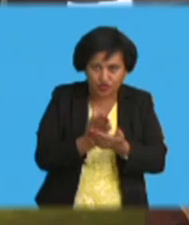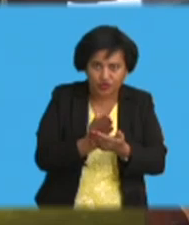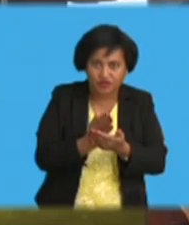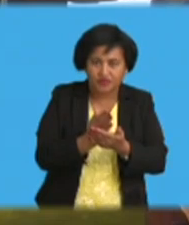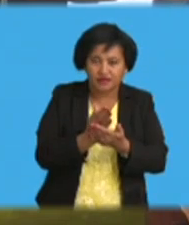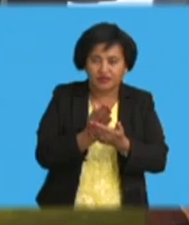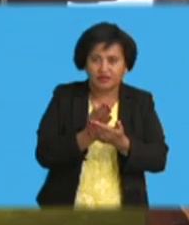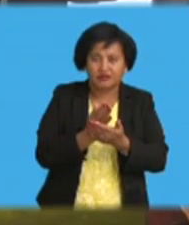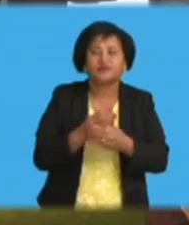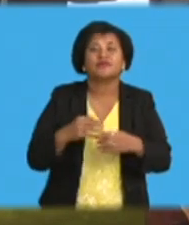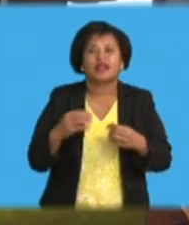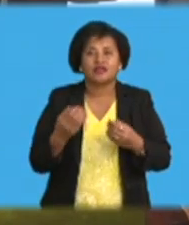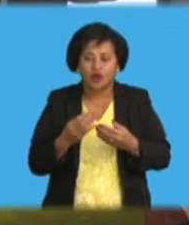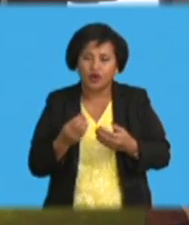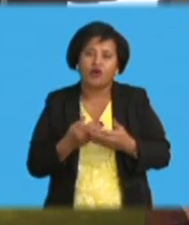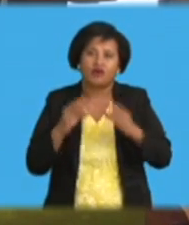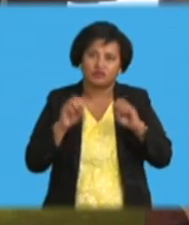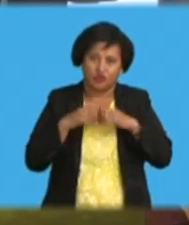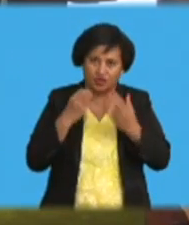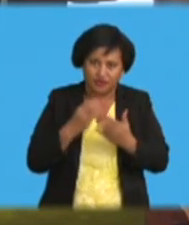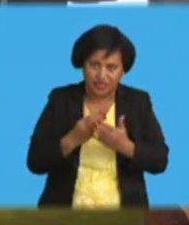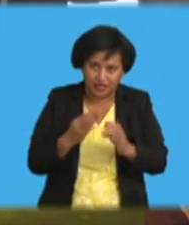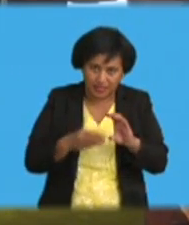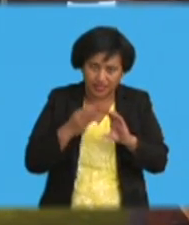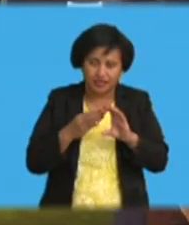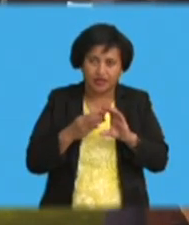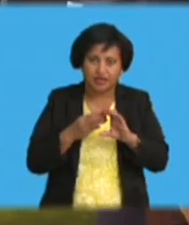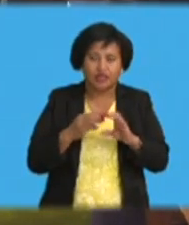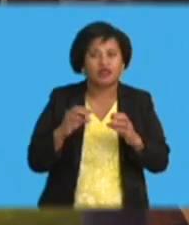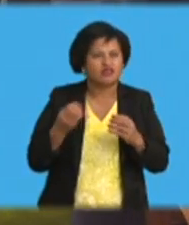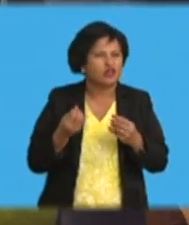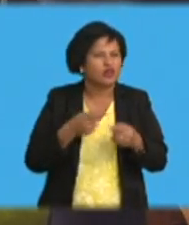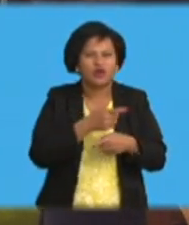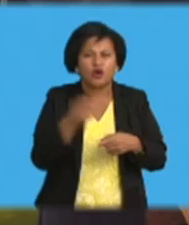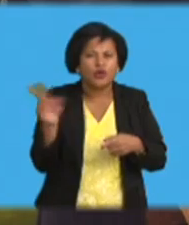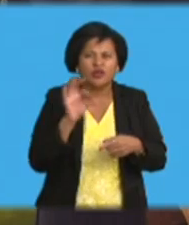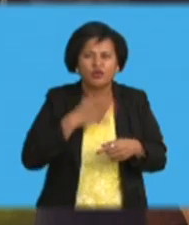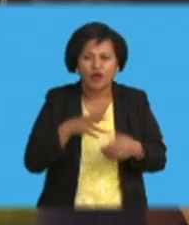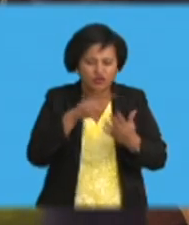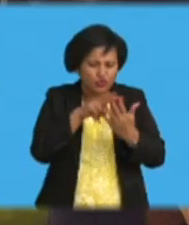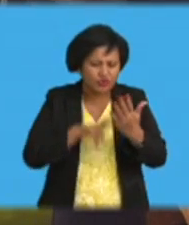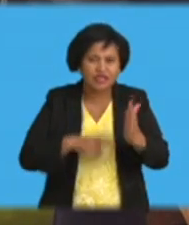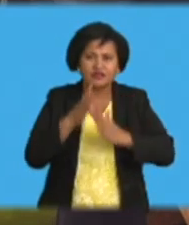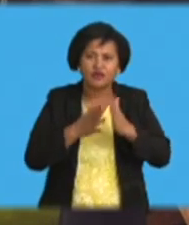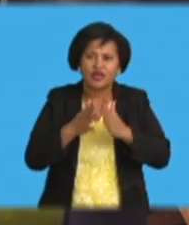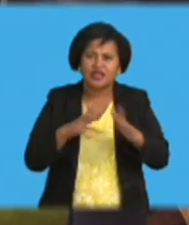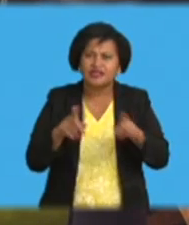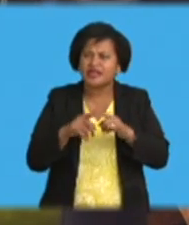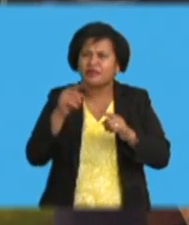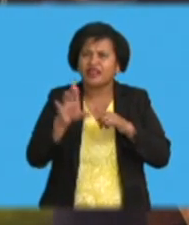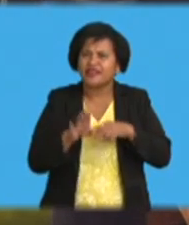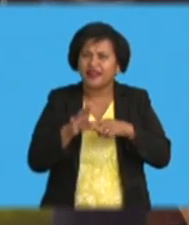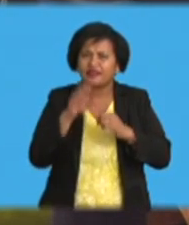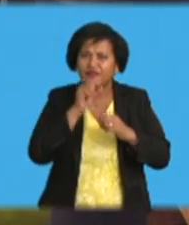on social media whenever and wherever they see them. Madam Speaker, none of us want to read more stories like the story of that young man and his family